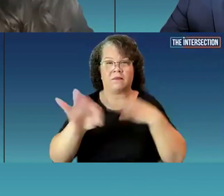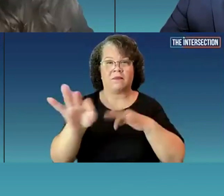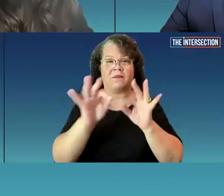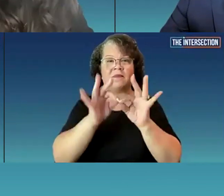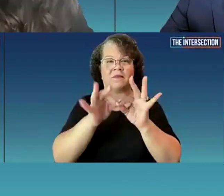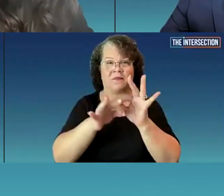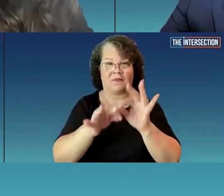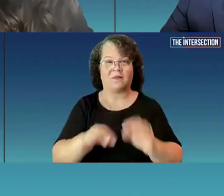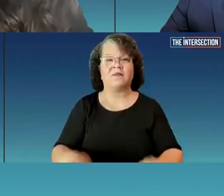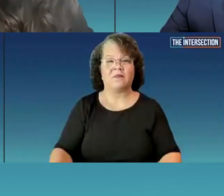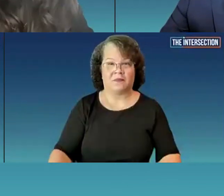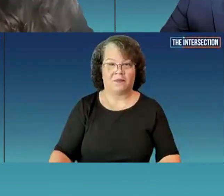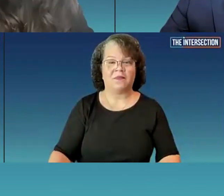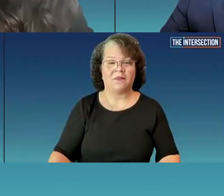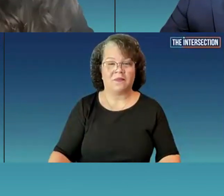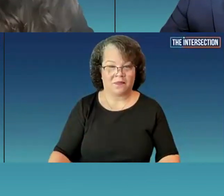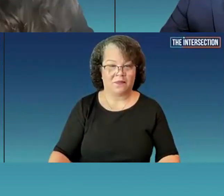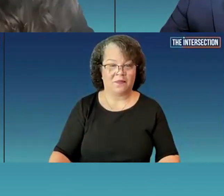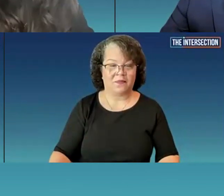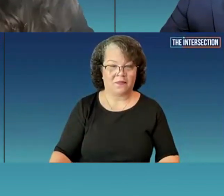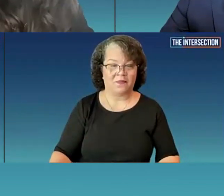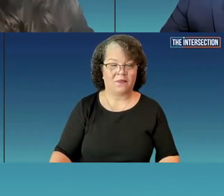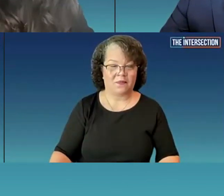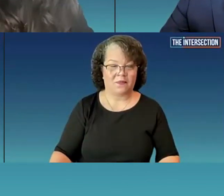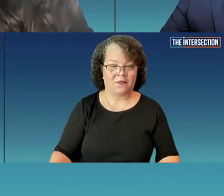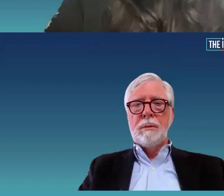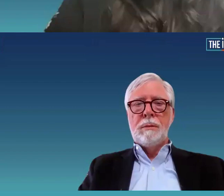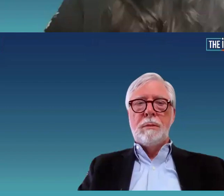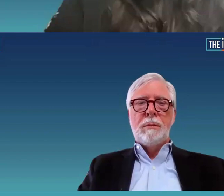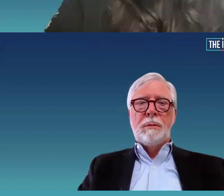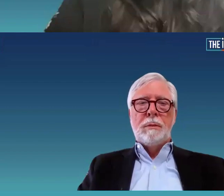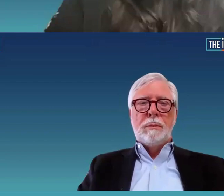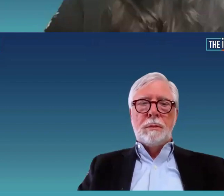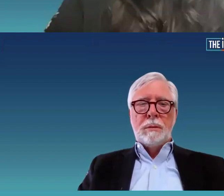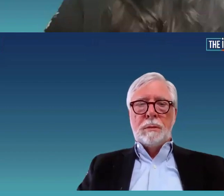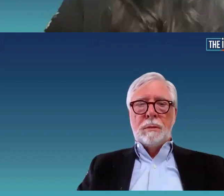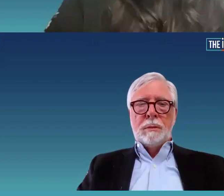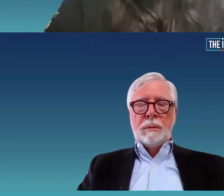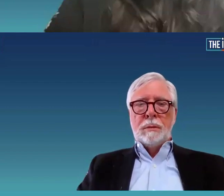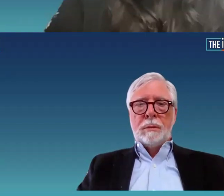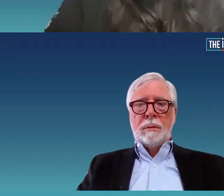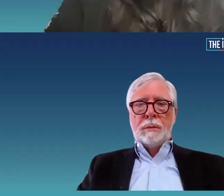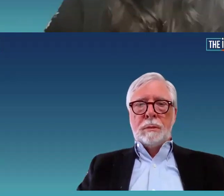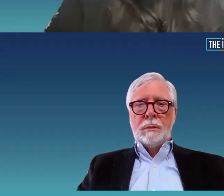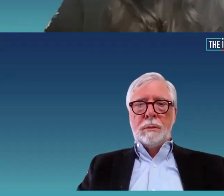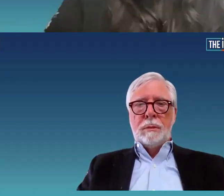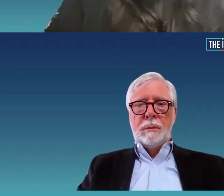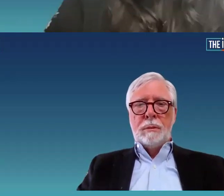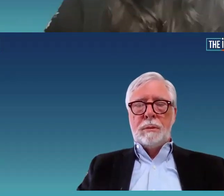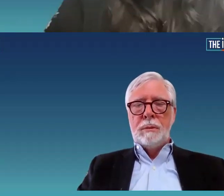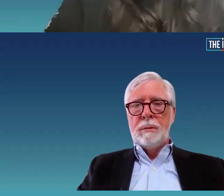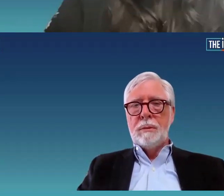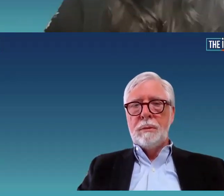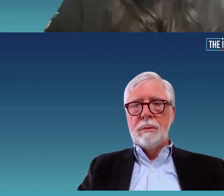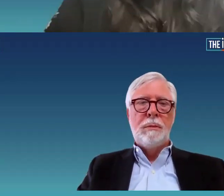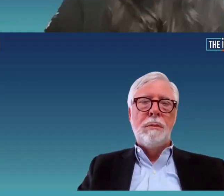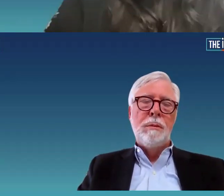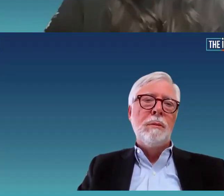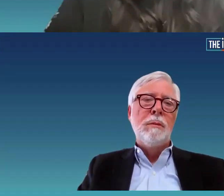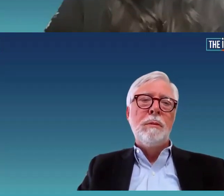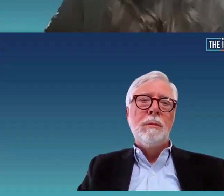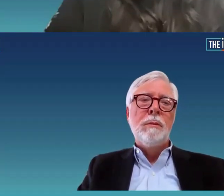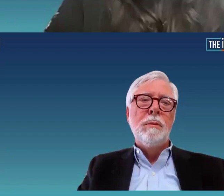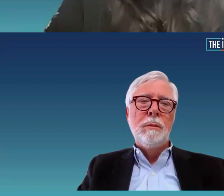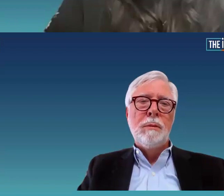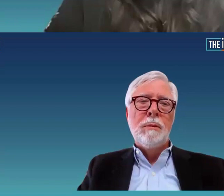I think if I was giving someone advice that didn't have the Greensboro Health Disparities Collaborative or the robust platform, I'd say that it's